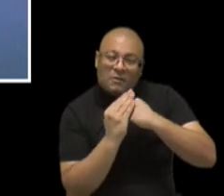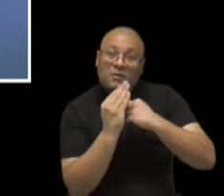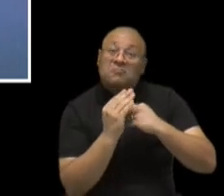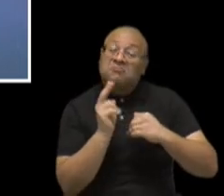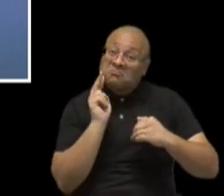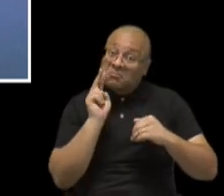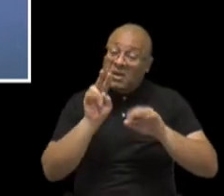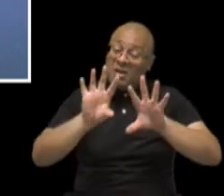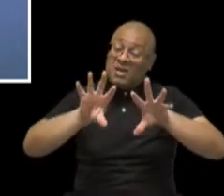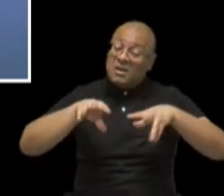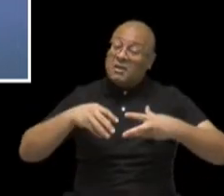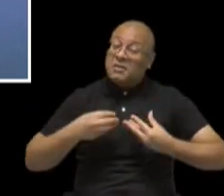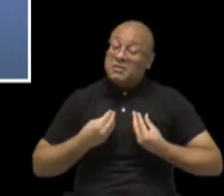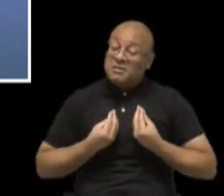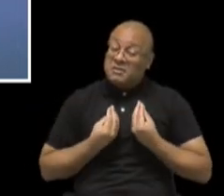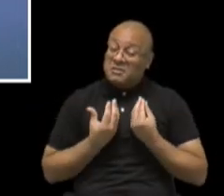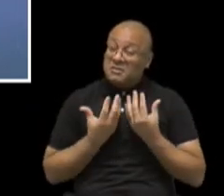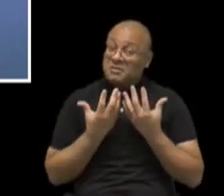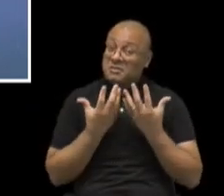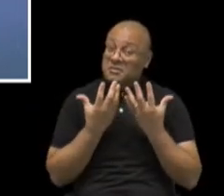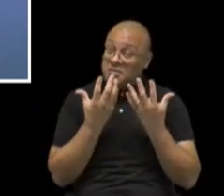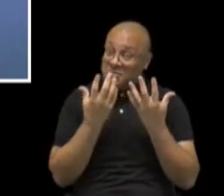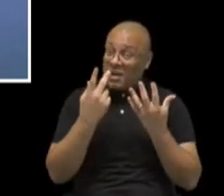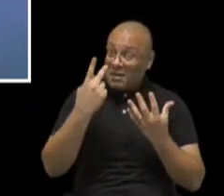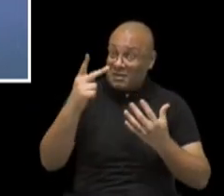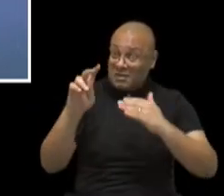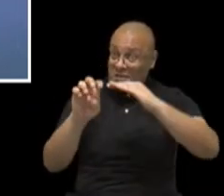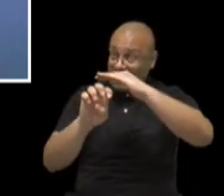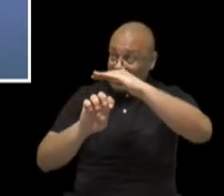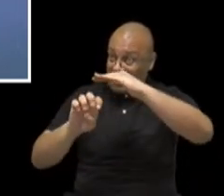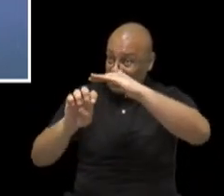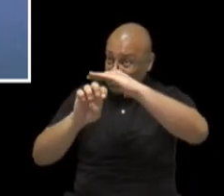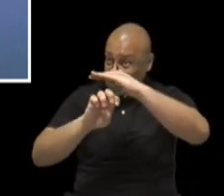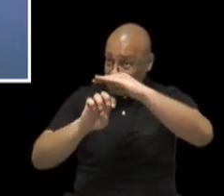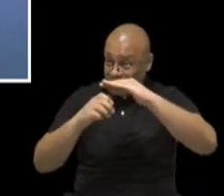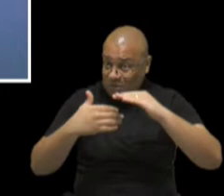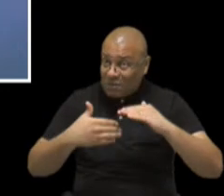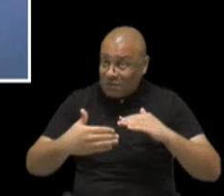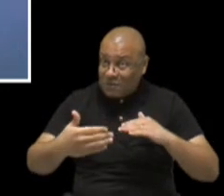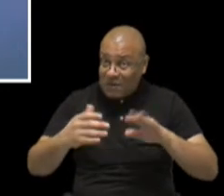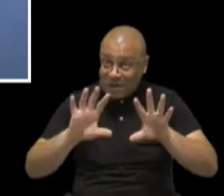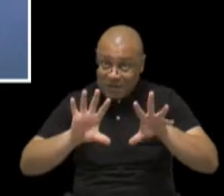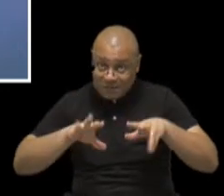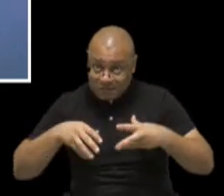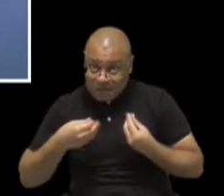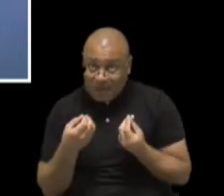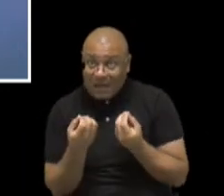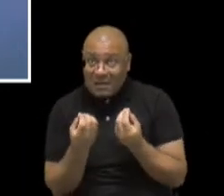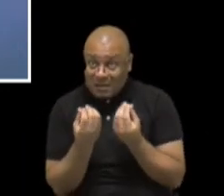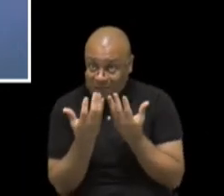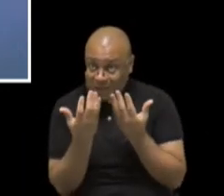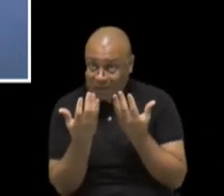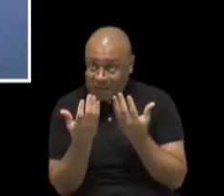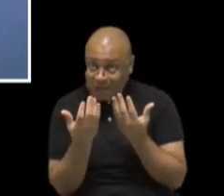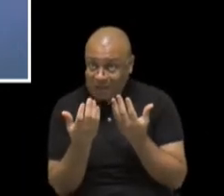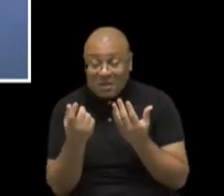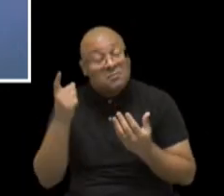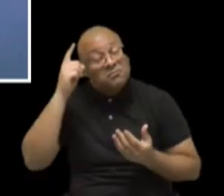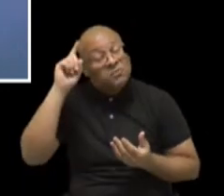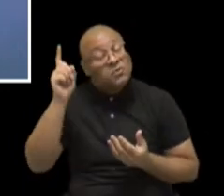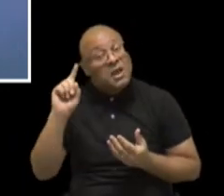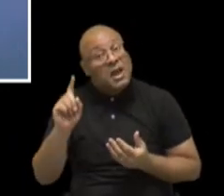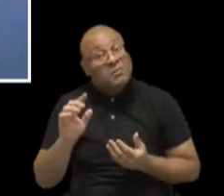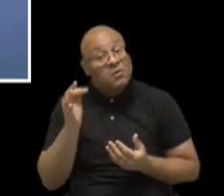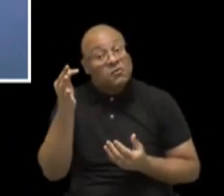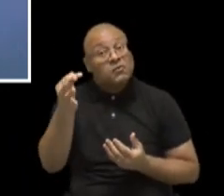inspiring. We'll probably see something from MMissoni that you were inspired in Sorrento. Who knows? Who knows? You